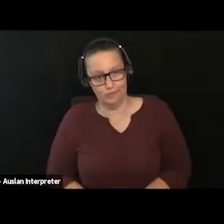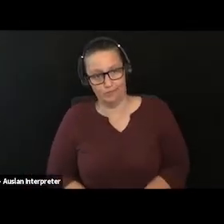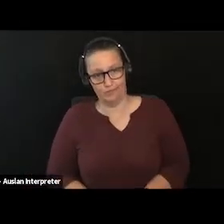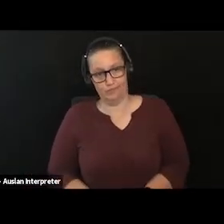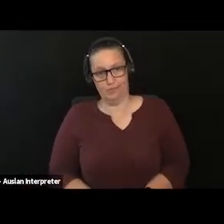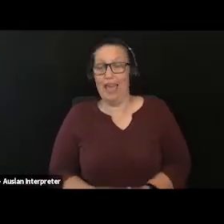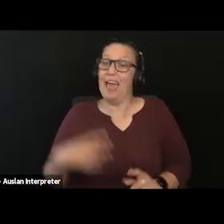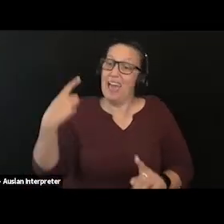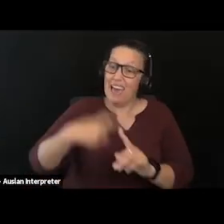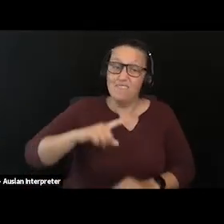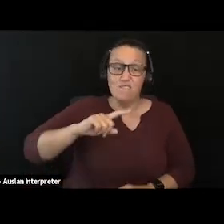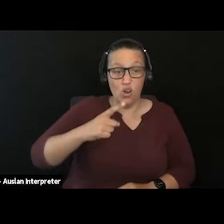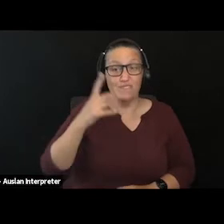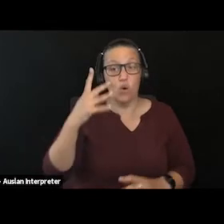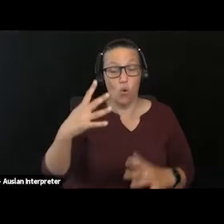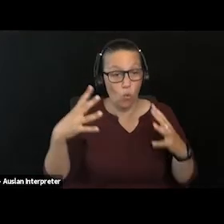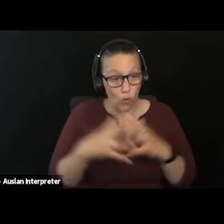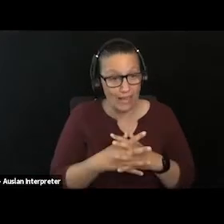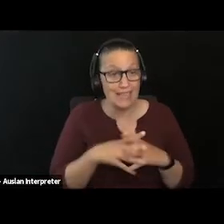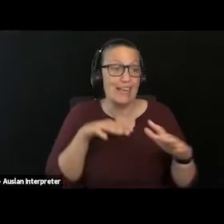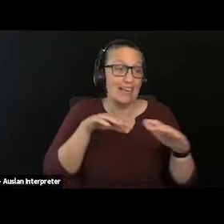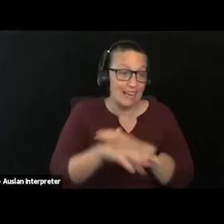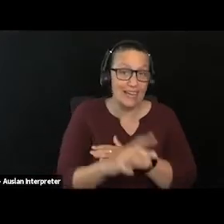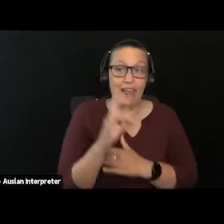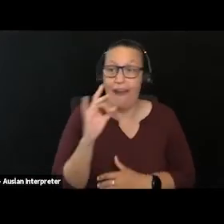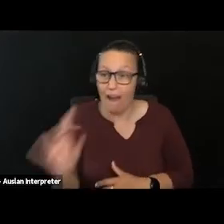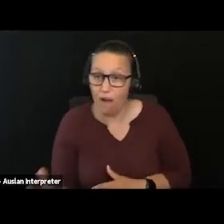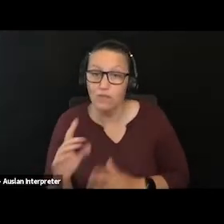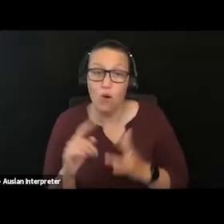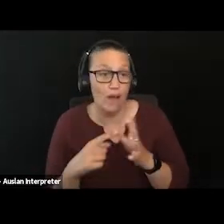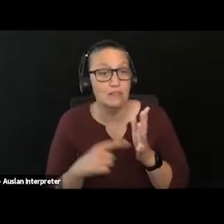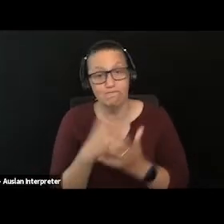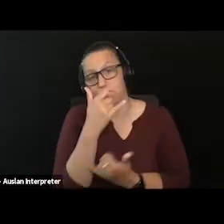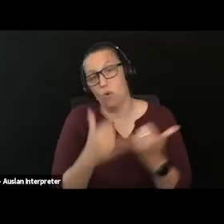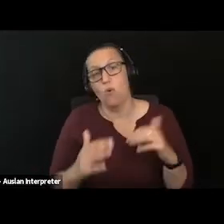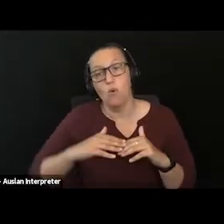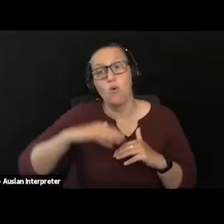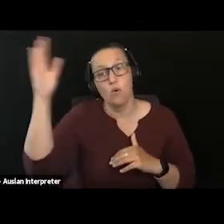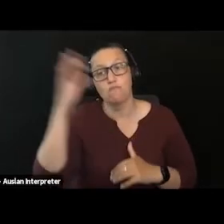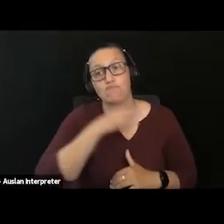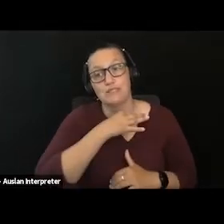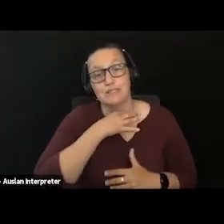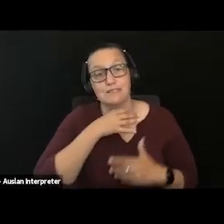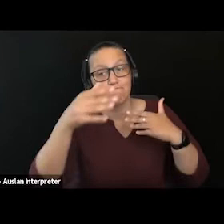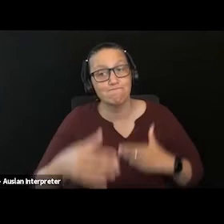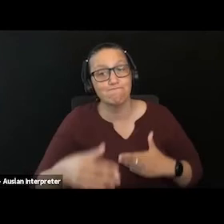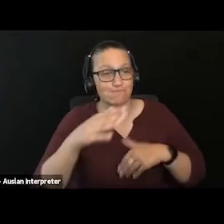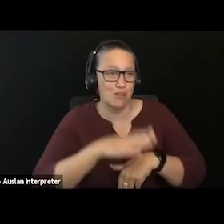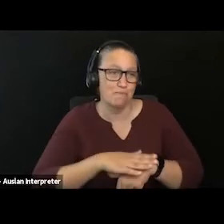that the first 4 weeks in and out of OAT are higher risk periods for particularly higher risk